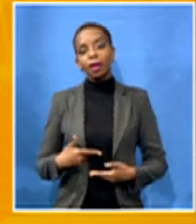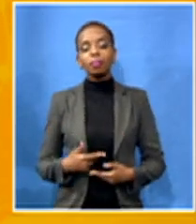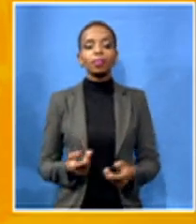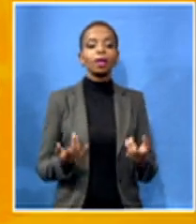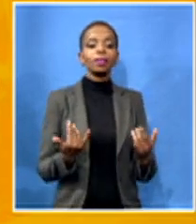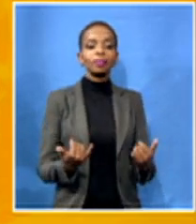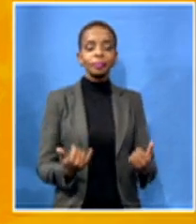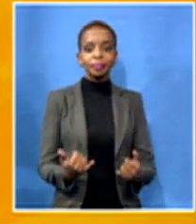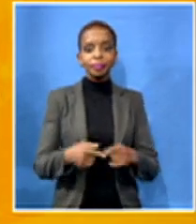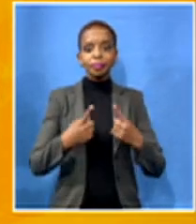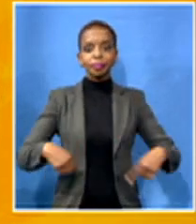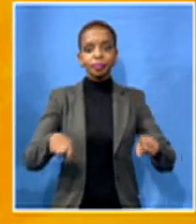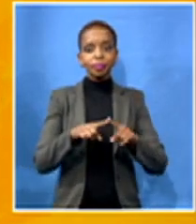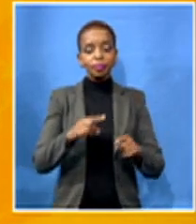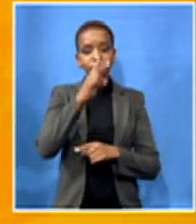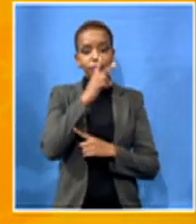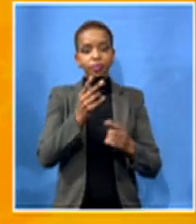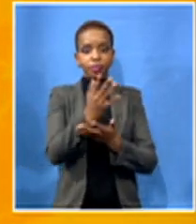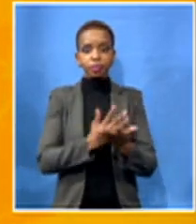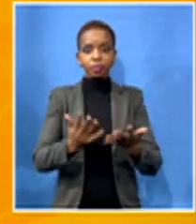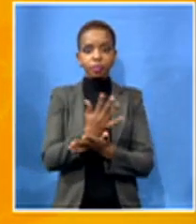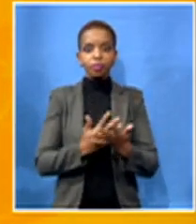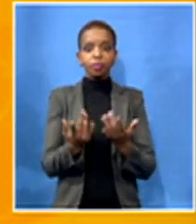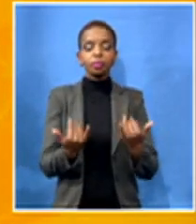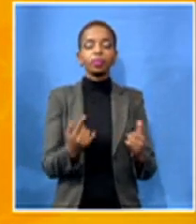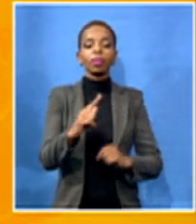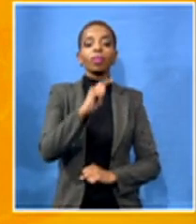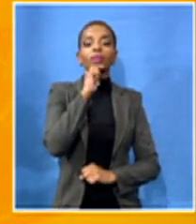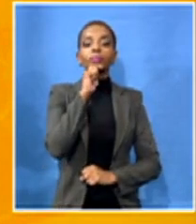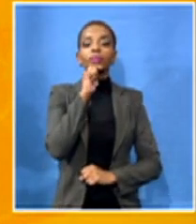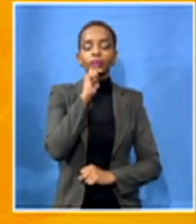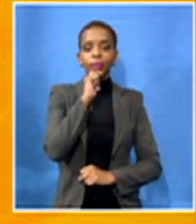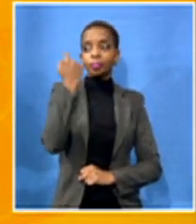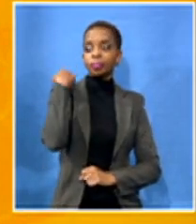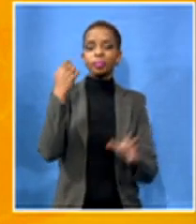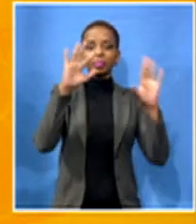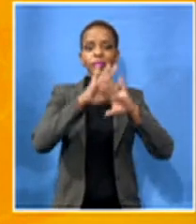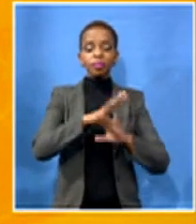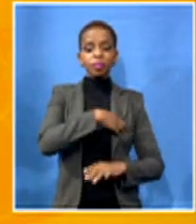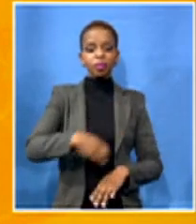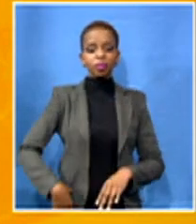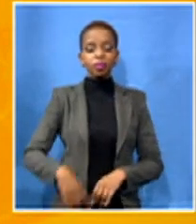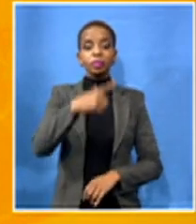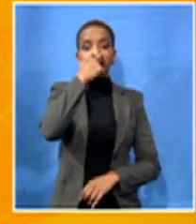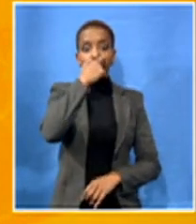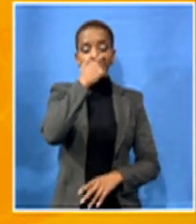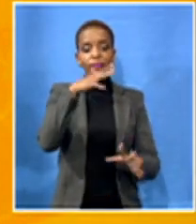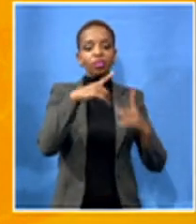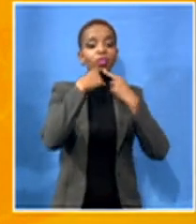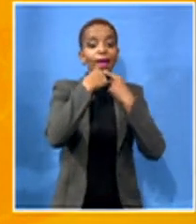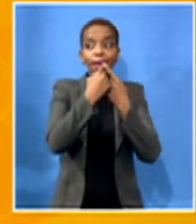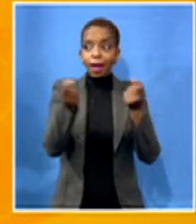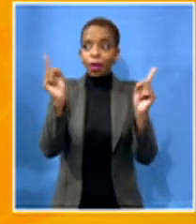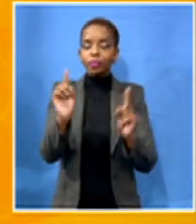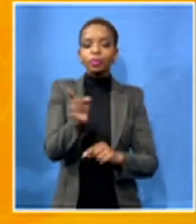get into this particular talking point, and I think the big talking point this morning. Last night, President Cyril Ramaphosa announced that